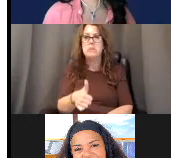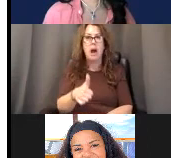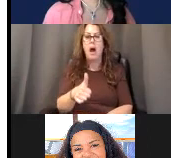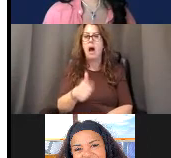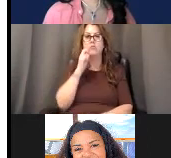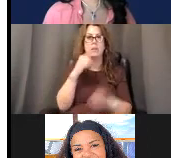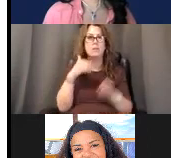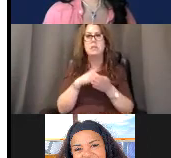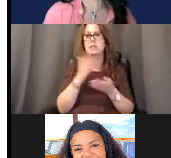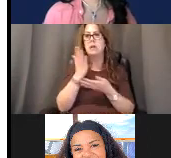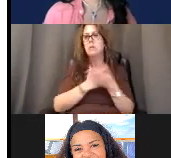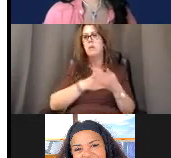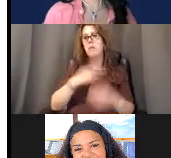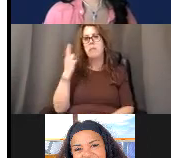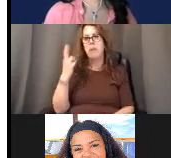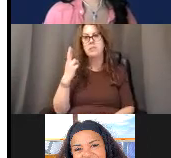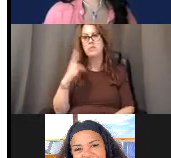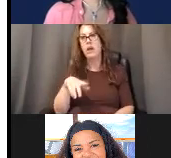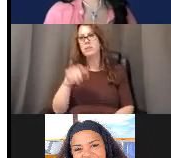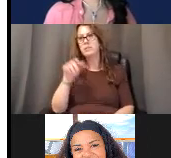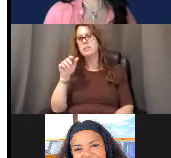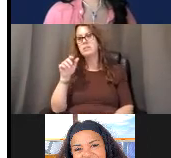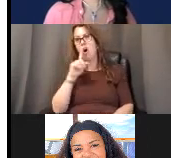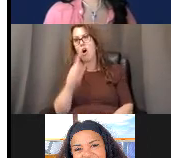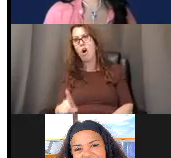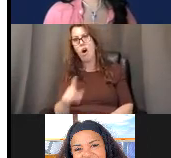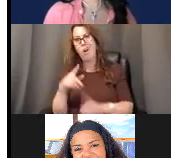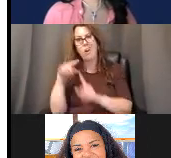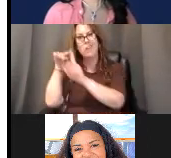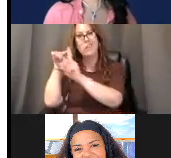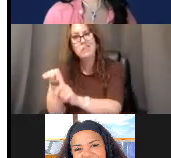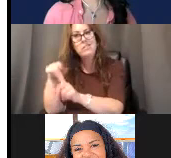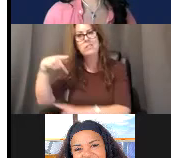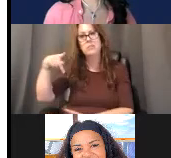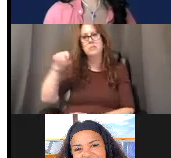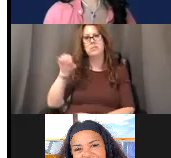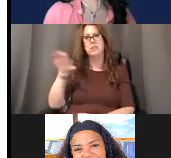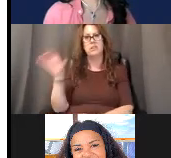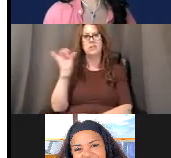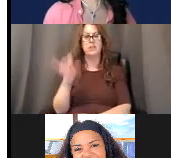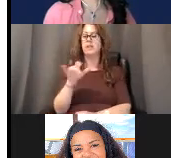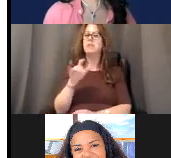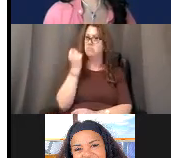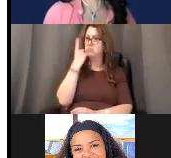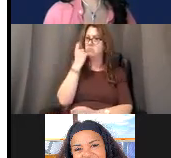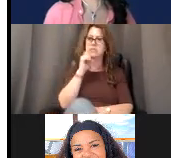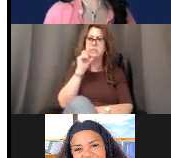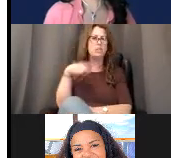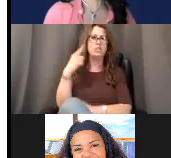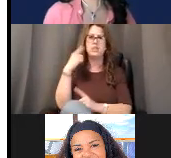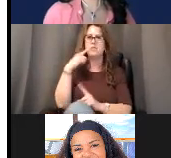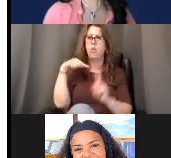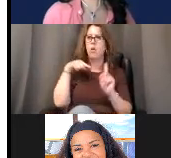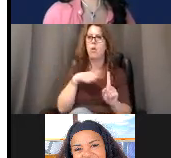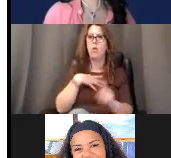color, right? So that's kind of that completely unaware. And I want to be clear, when we do this, this is not just for white people. This is a tool we really